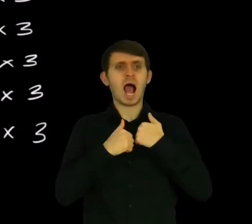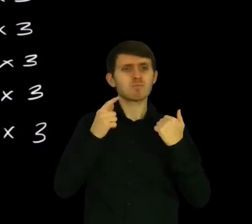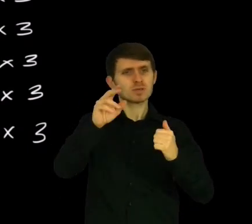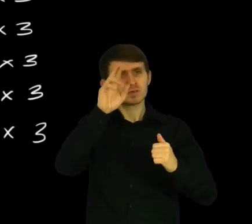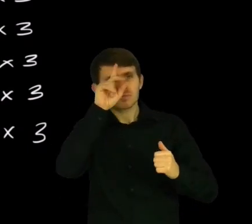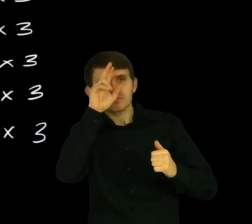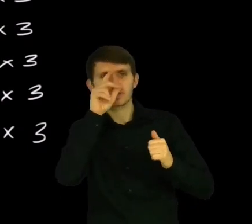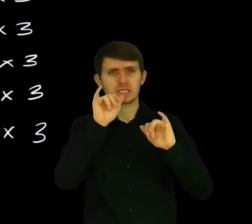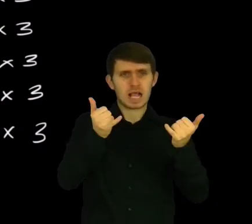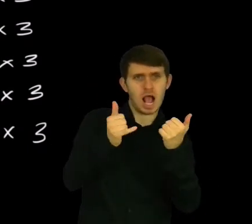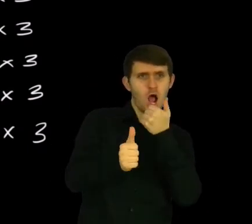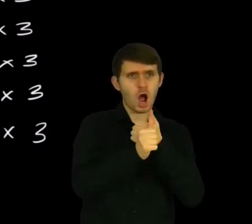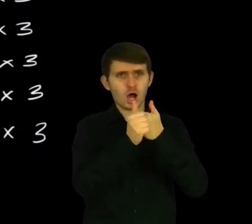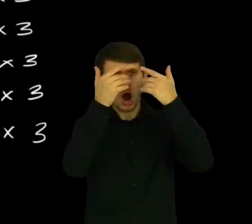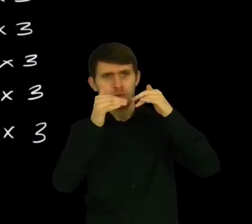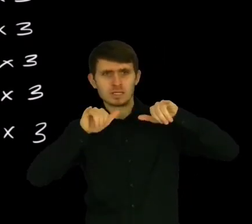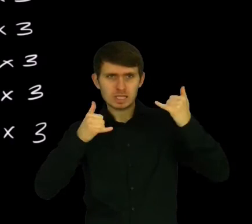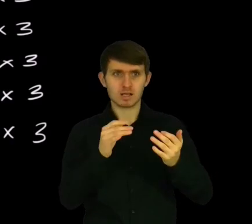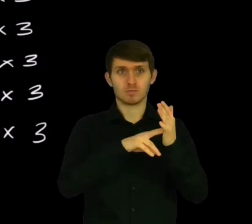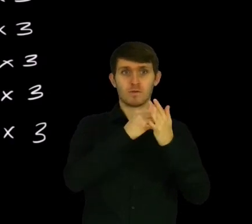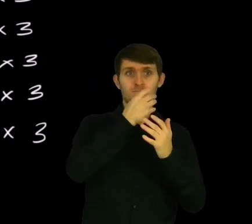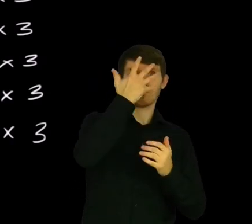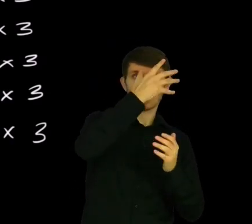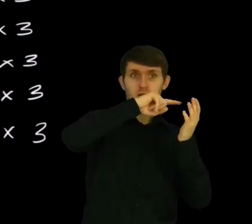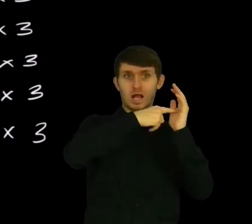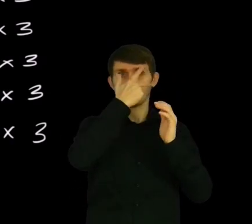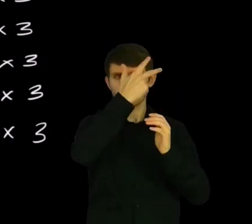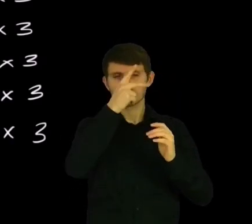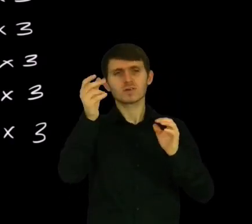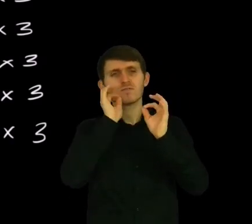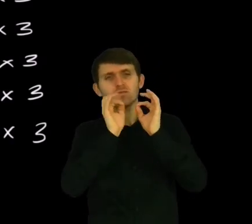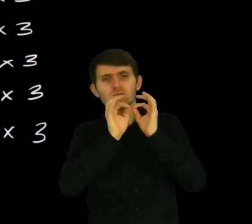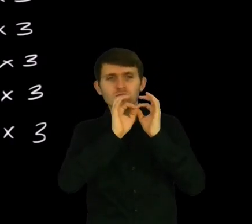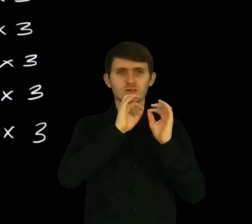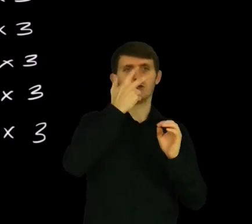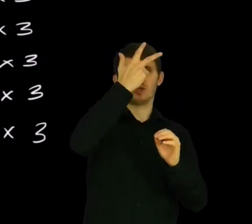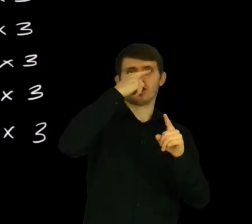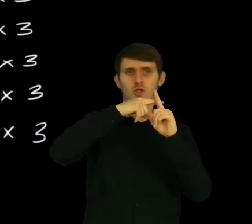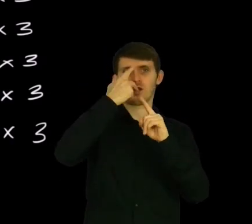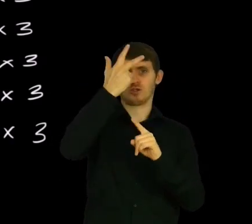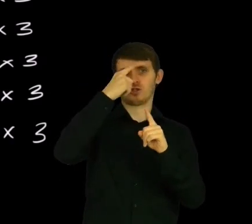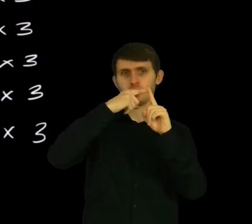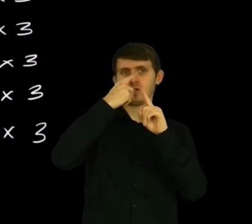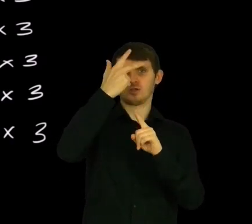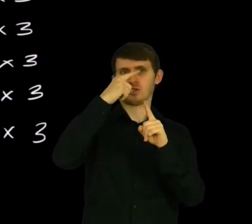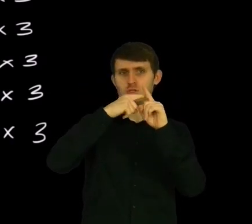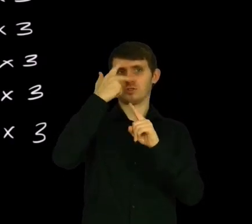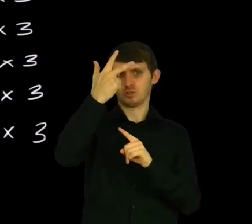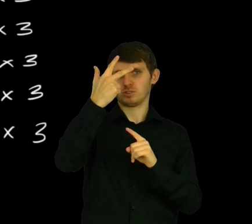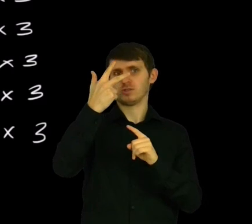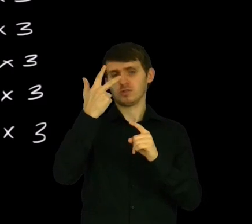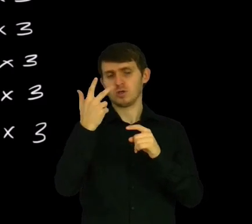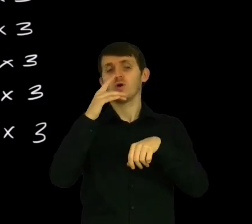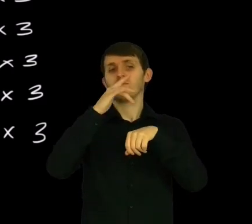times 3 is literally 4 threes. Well, 5 times 3 is going to be 5 threes. So 2, 3,